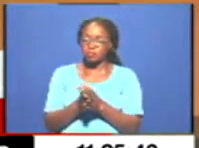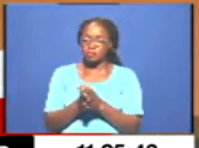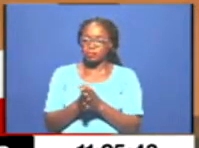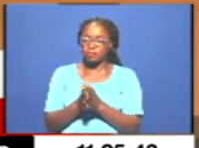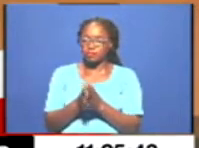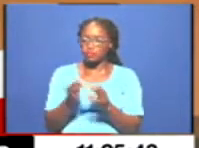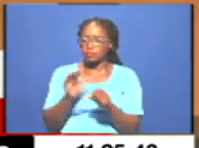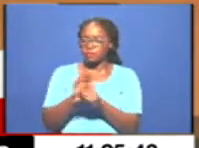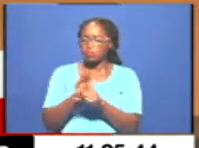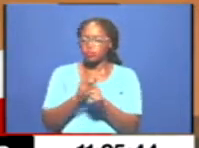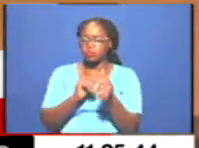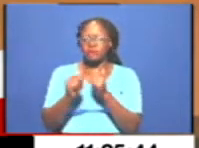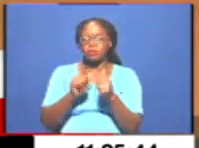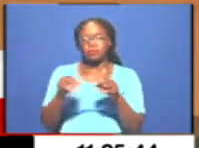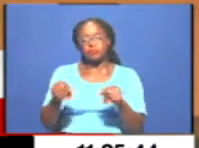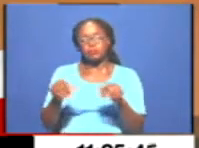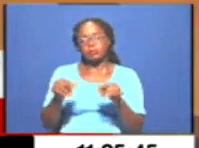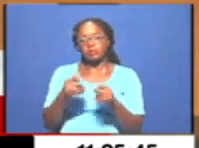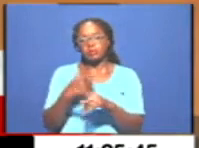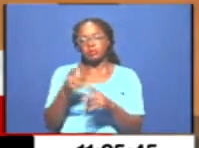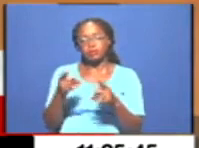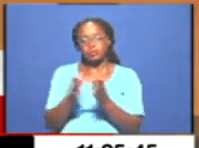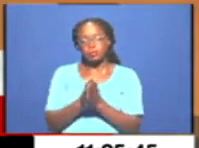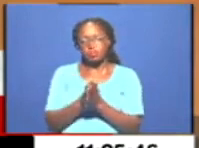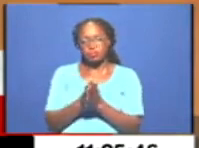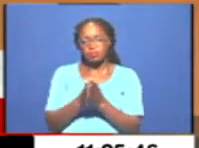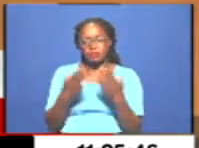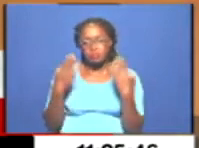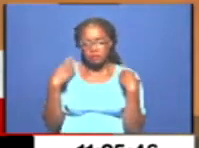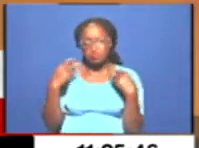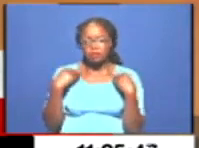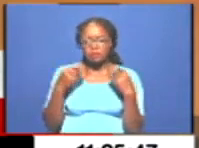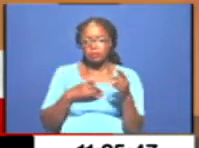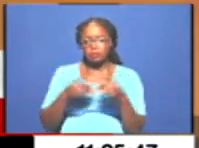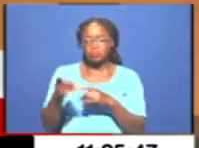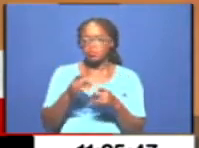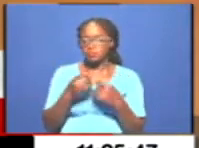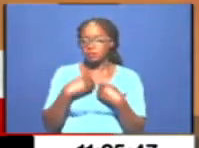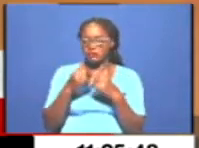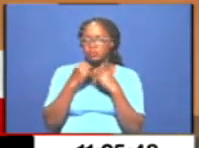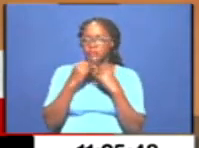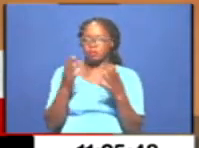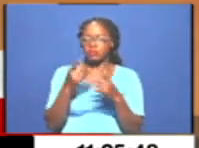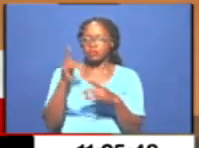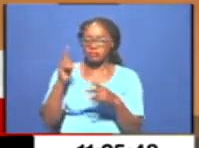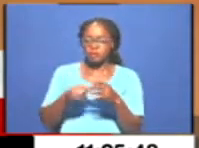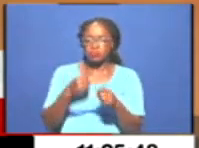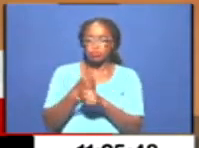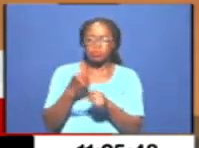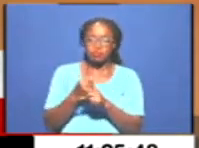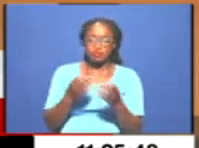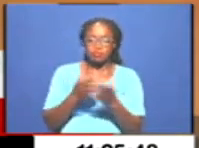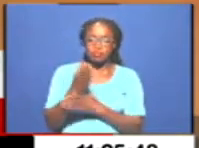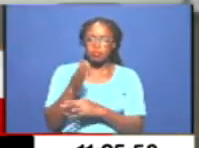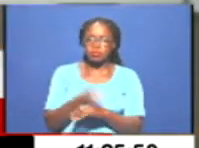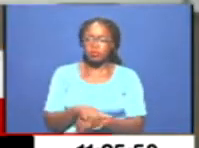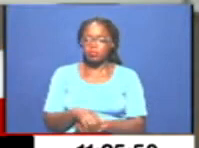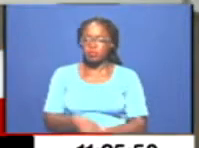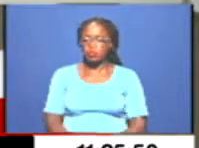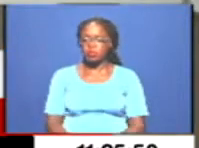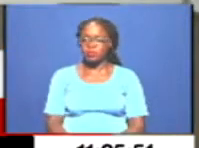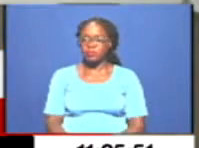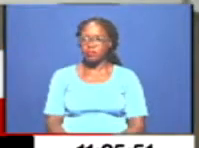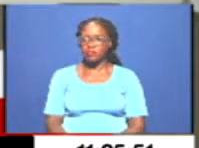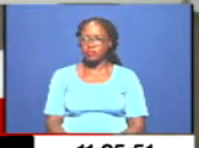to be able to qualify for the Commonwealth. None of them has a direct qualification, so all of them have to work through. Mm-hmm. All right, so